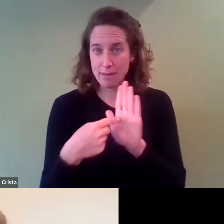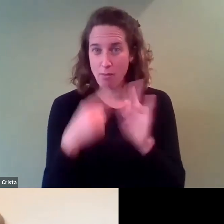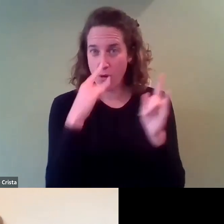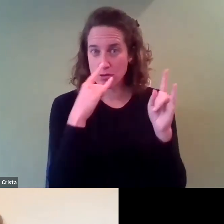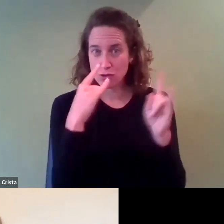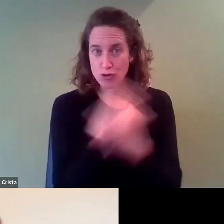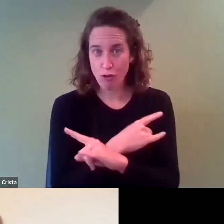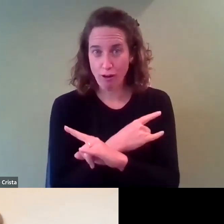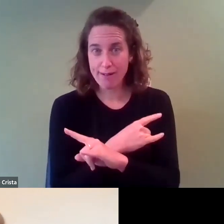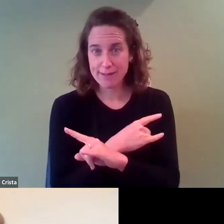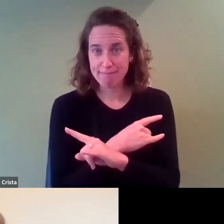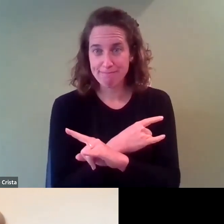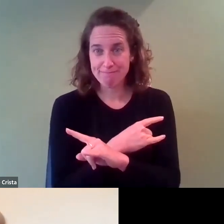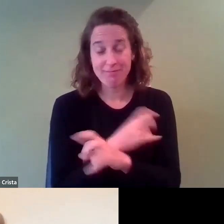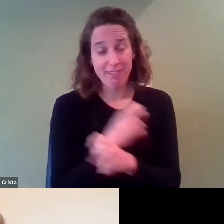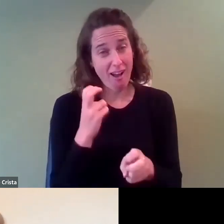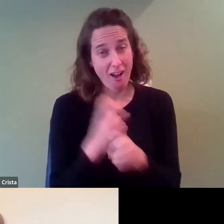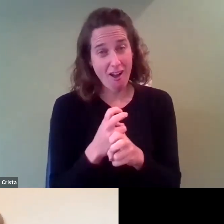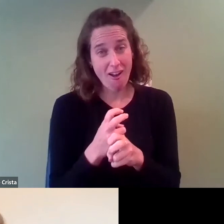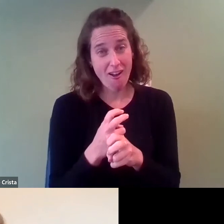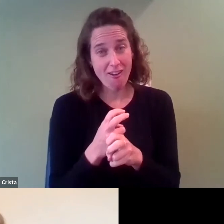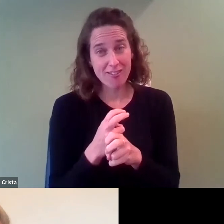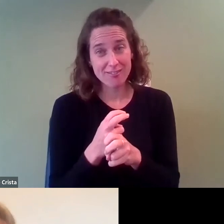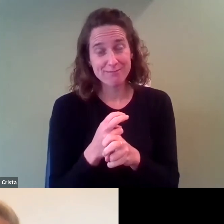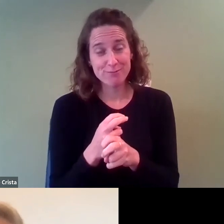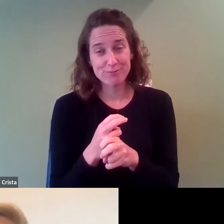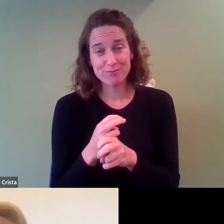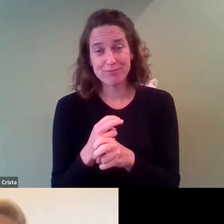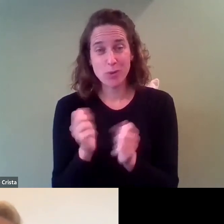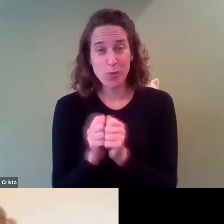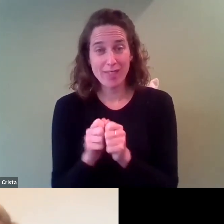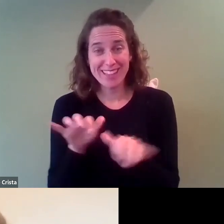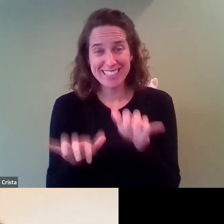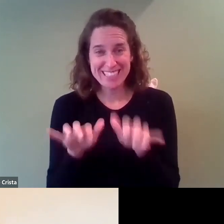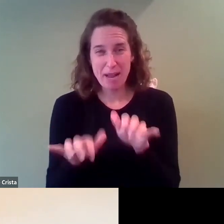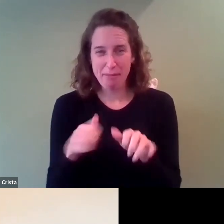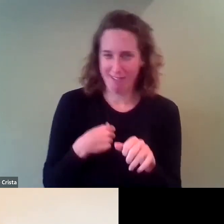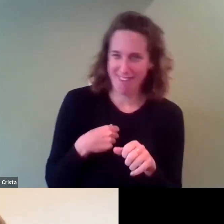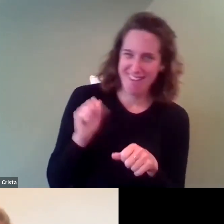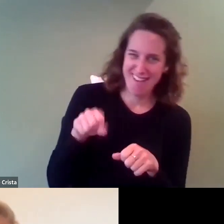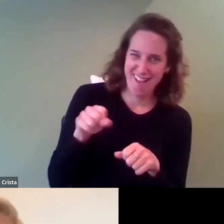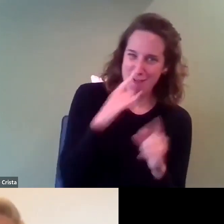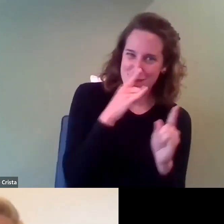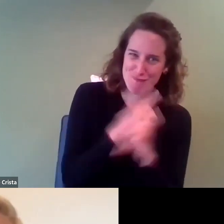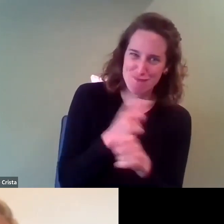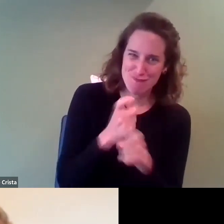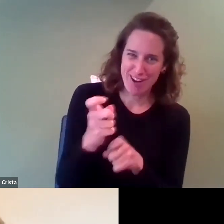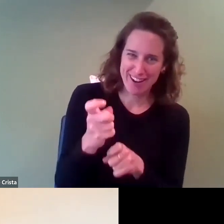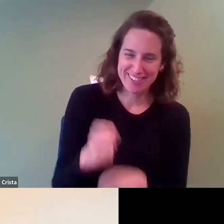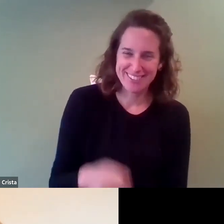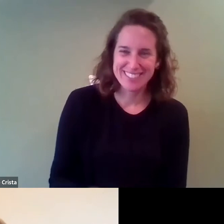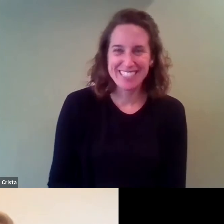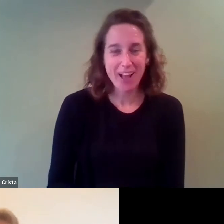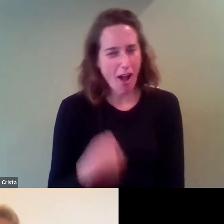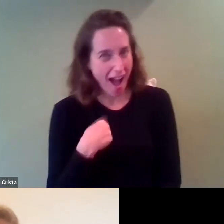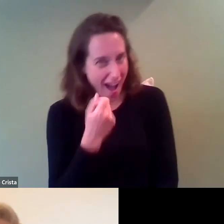to deliver over a digital means. Yeah, right. Um, Sorry. yeah, right. I got